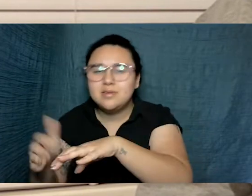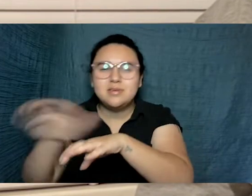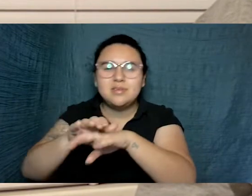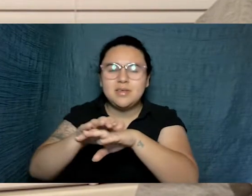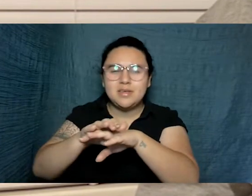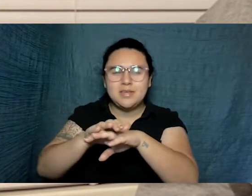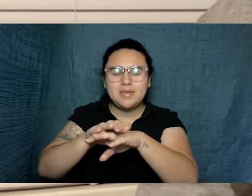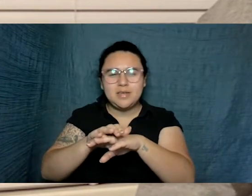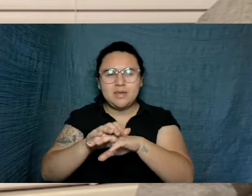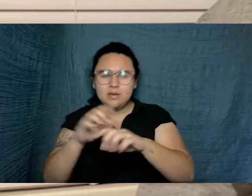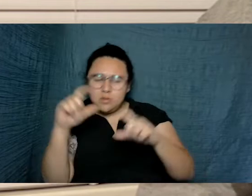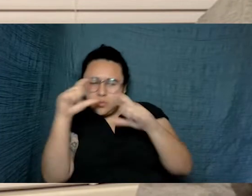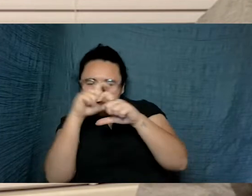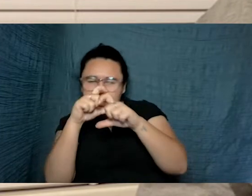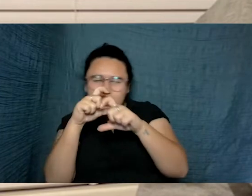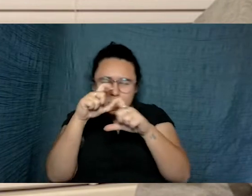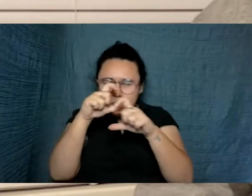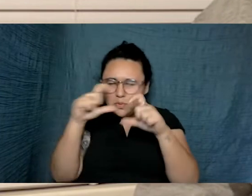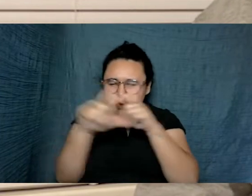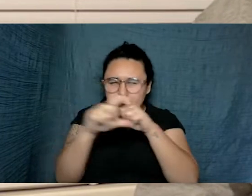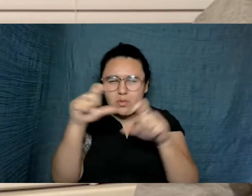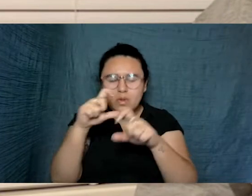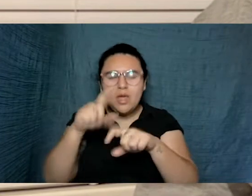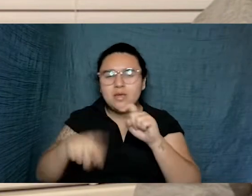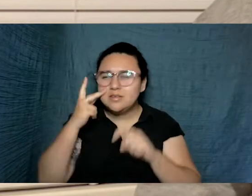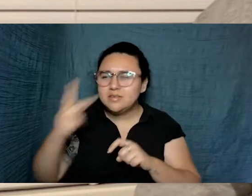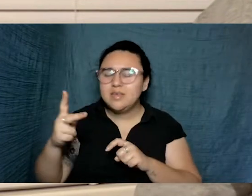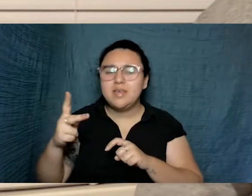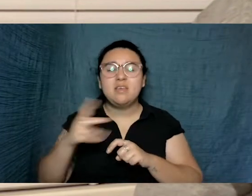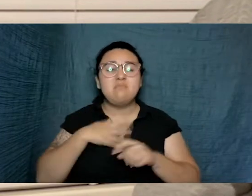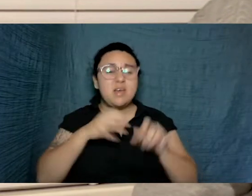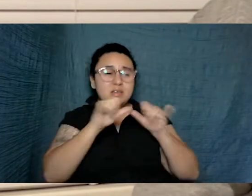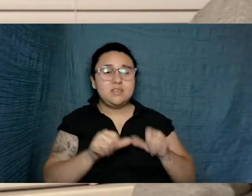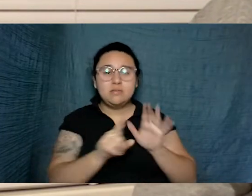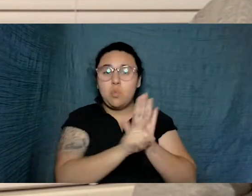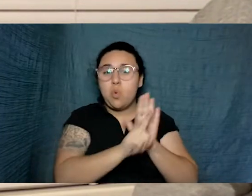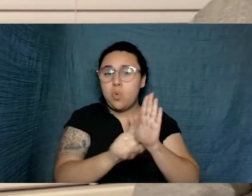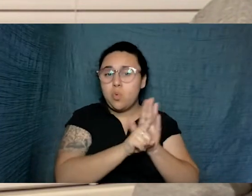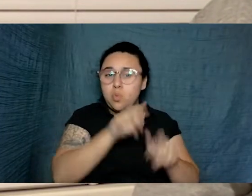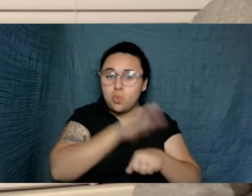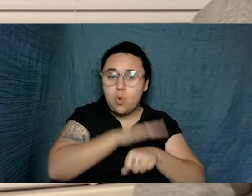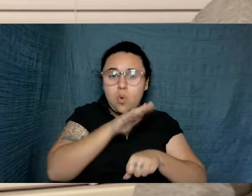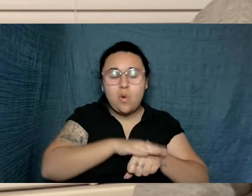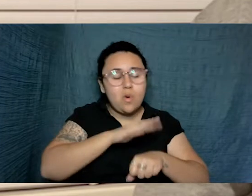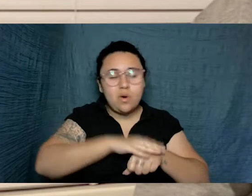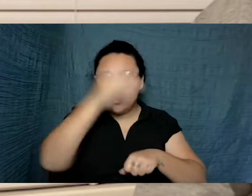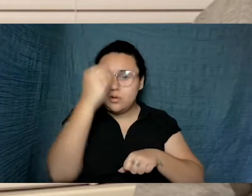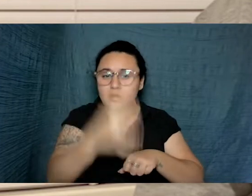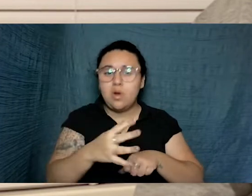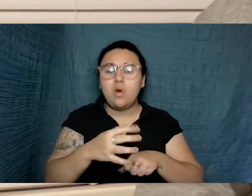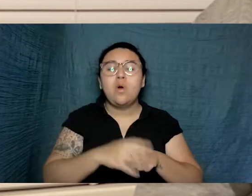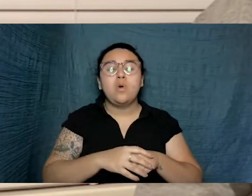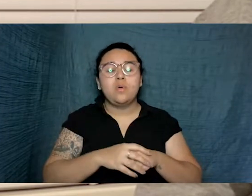my sight. My BFB comm system chimed a warning about an approaching coalition convoy.